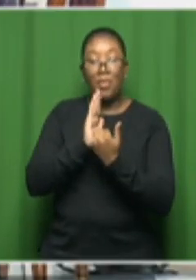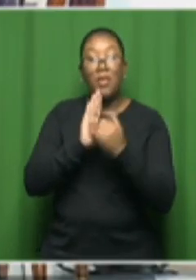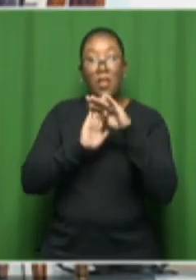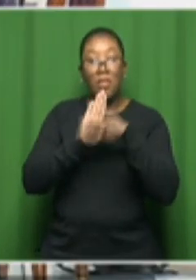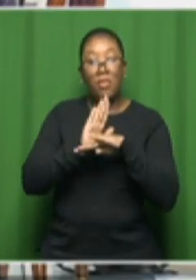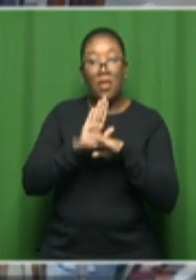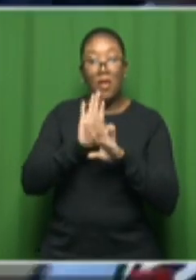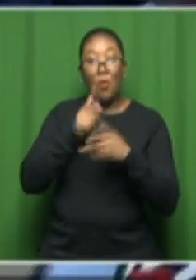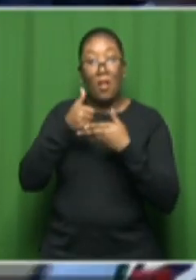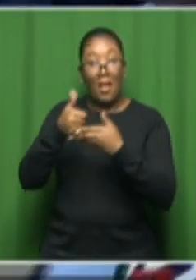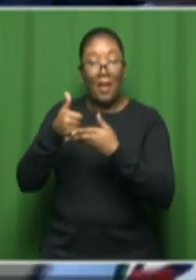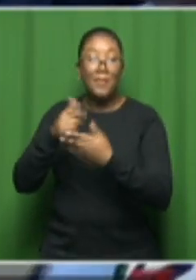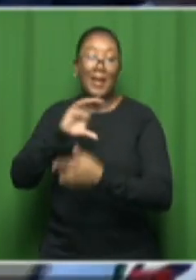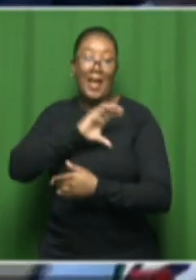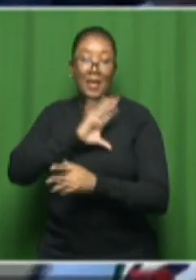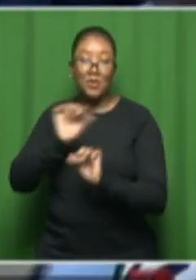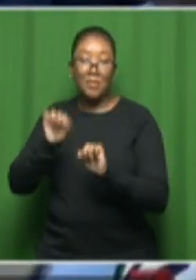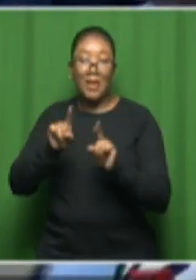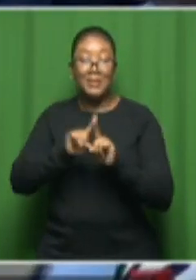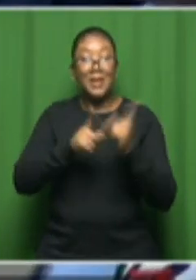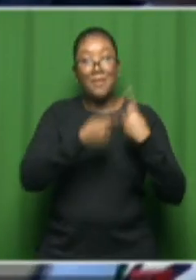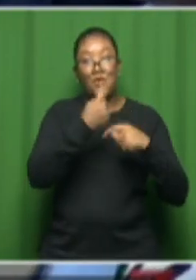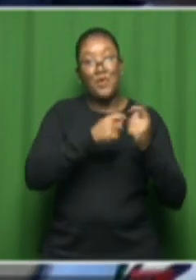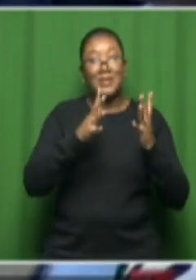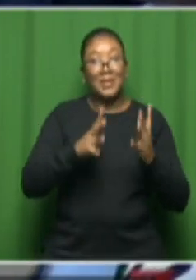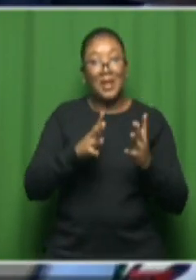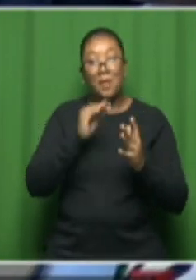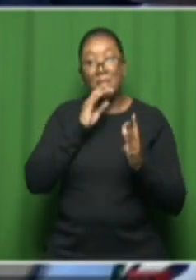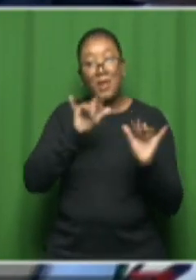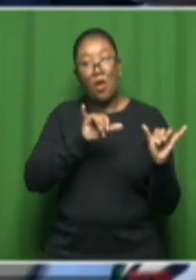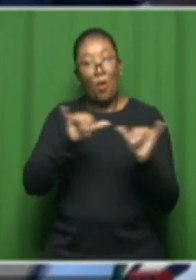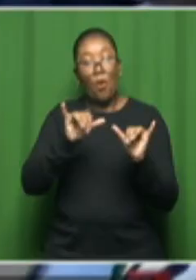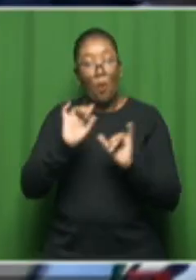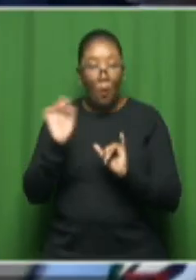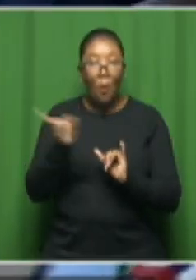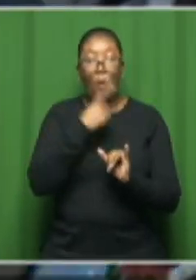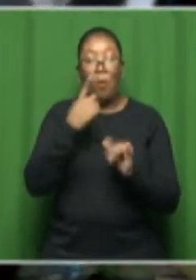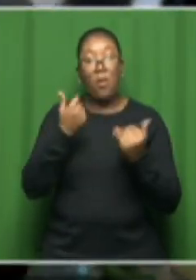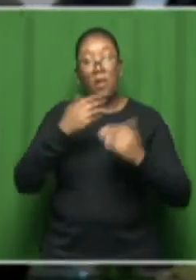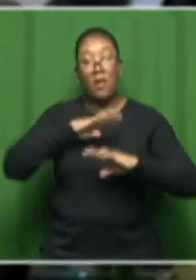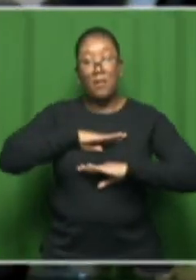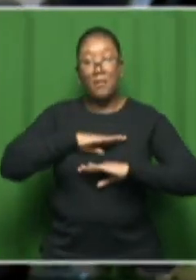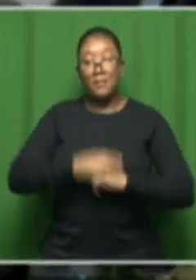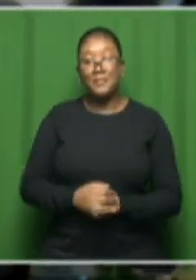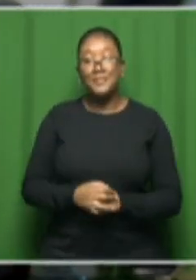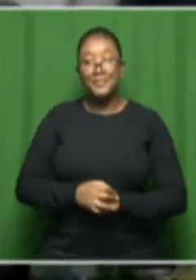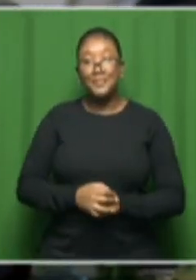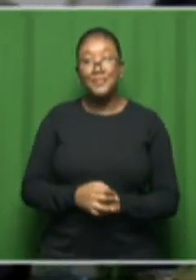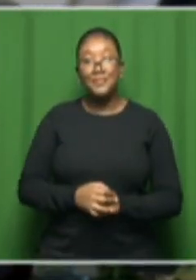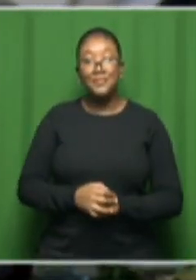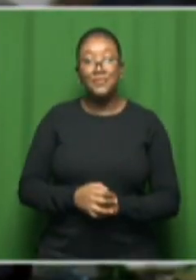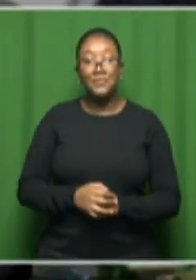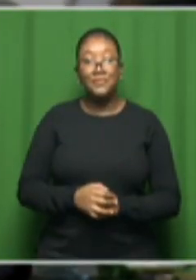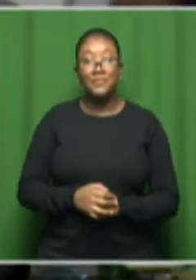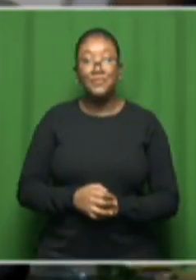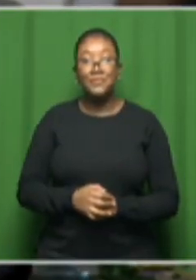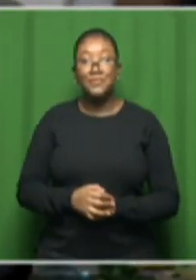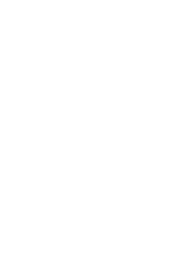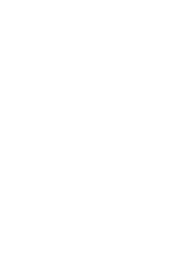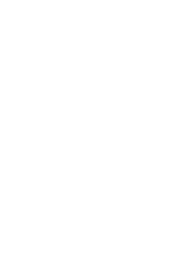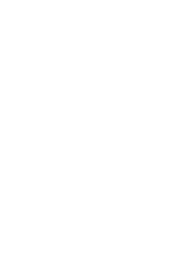but also retailers, making it a merry time for all. Diabosito, SABC News, Johannesburg.